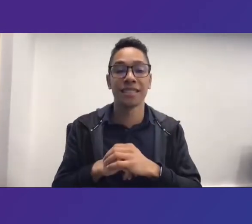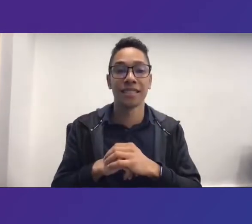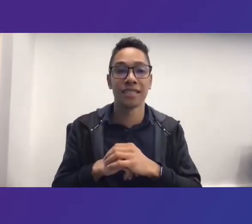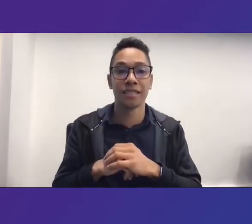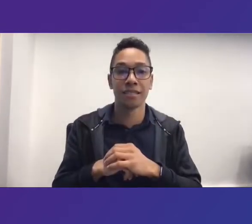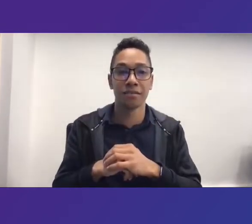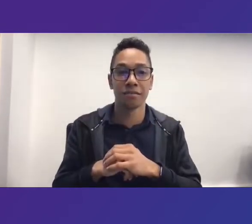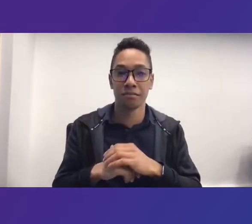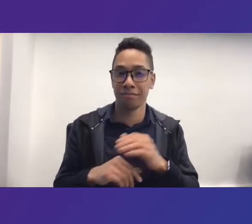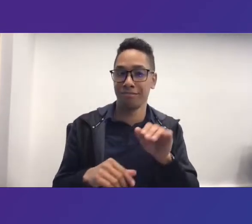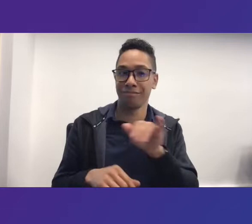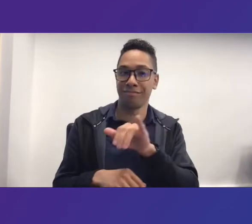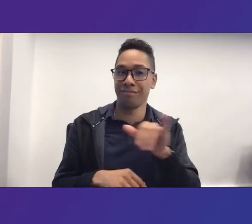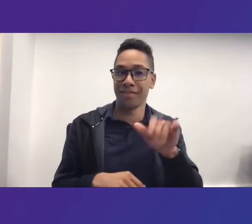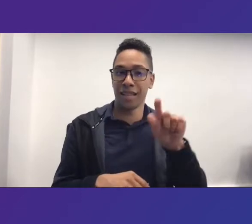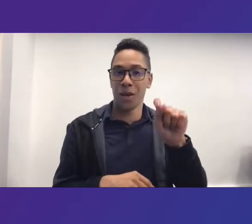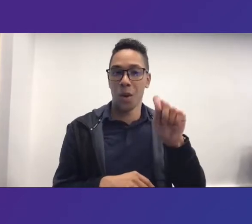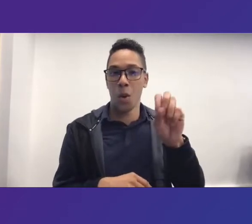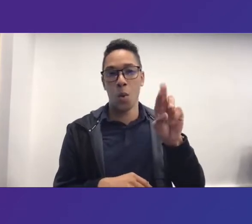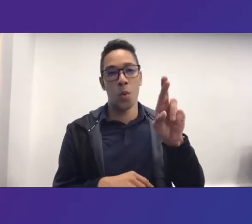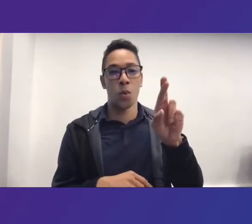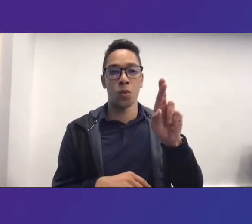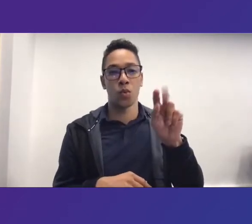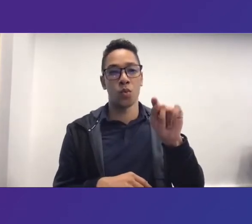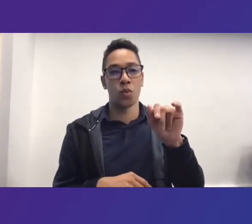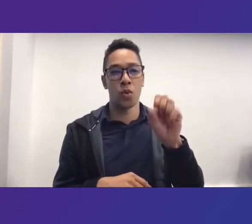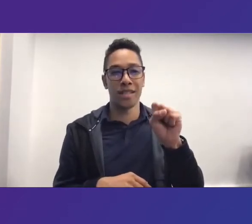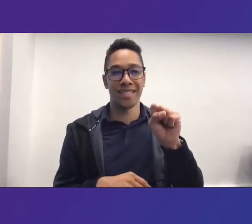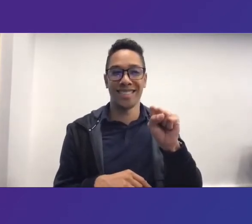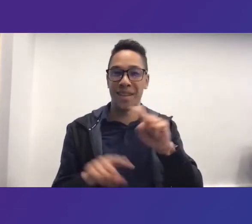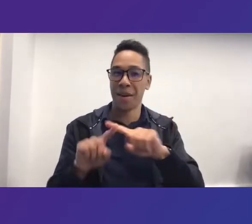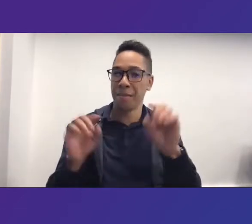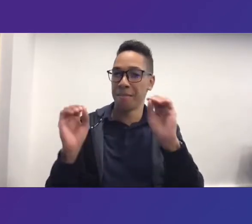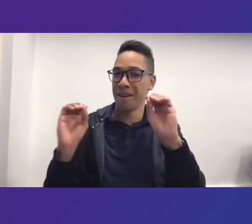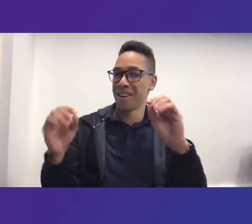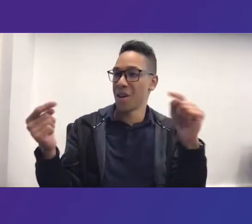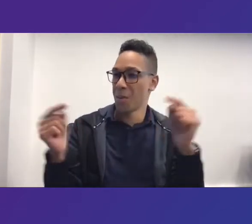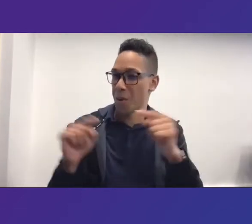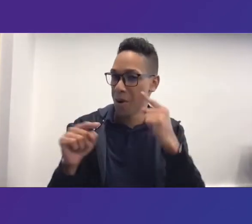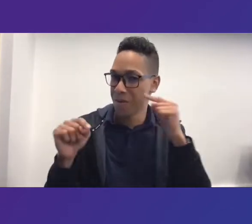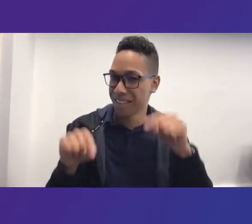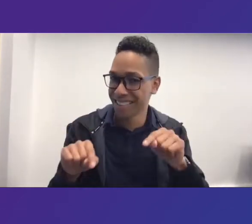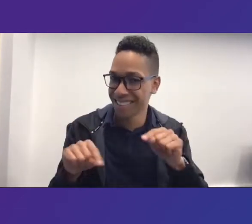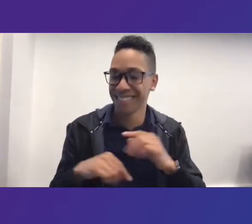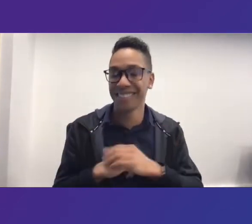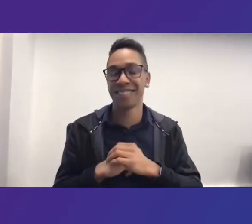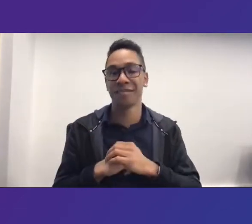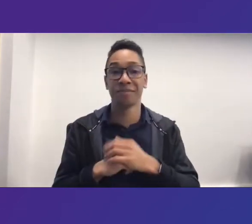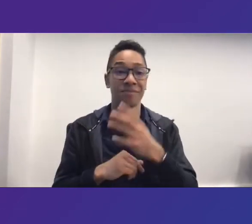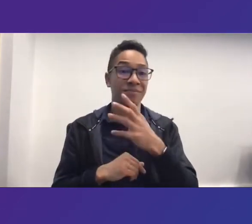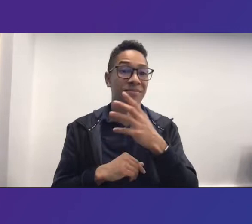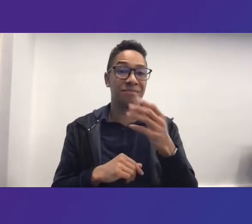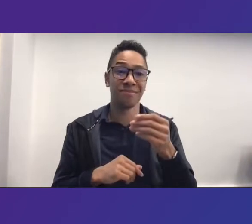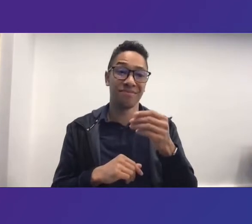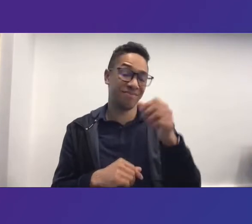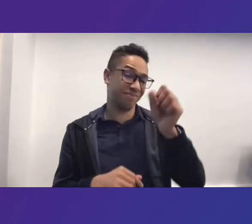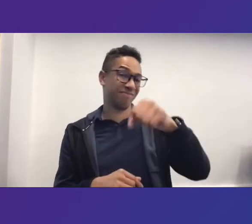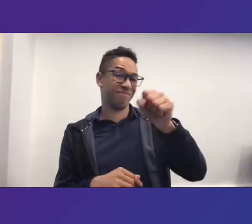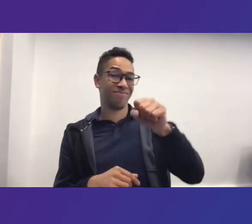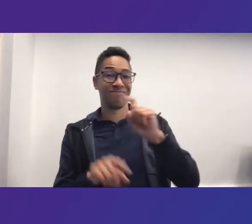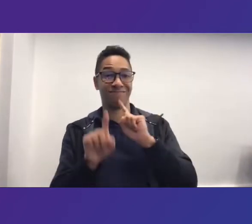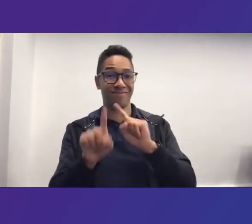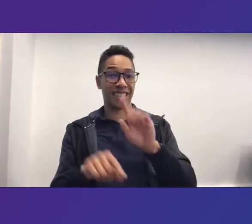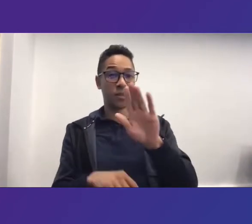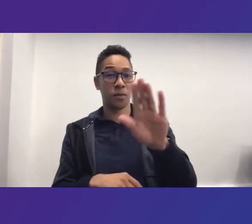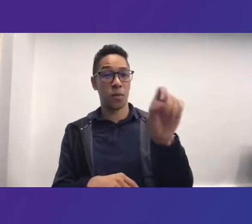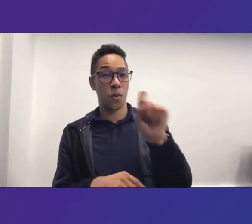You know, tortoise, we're hurting. In the making of this It is just a style. And so to answer your question, Paul, I